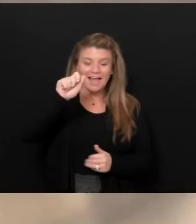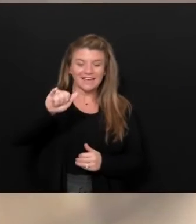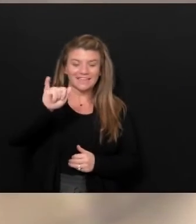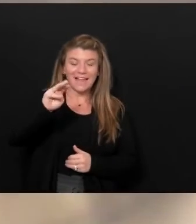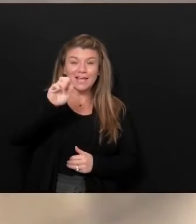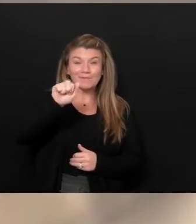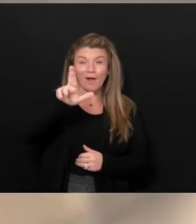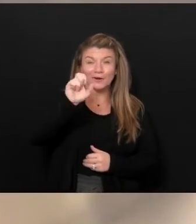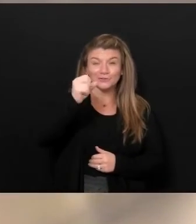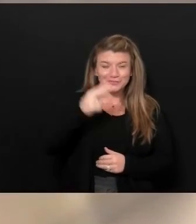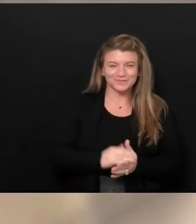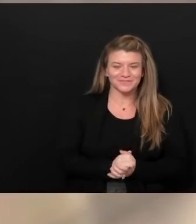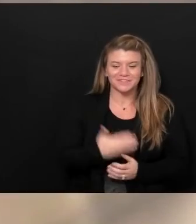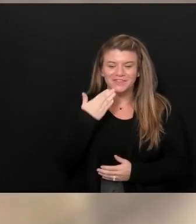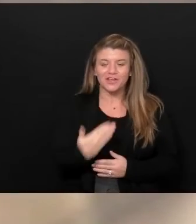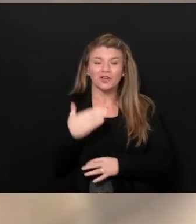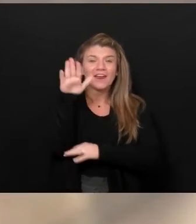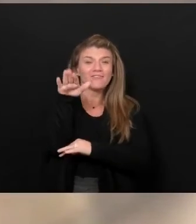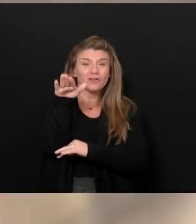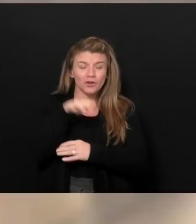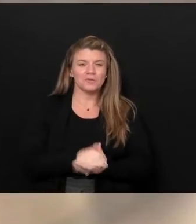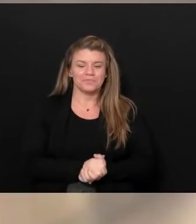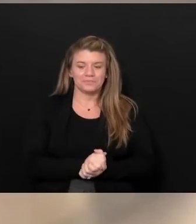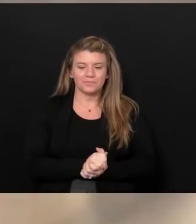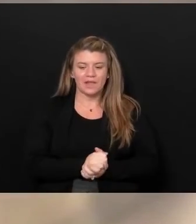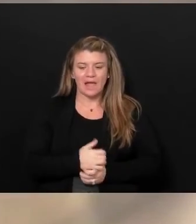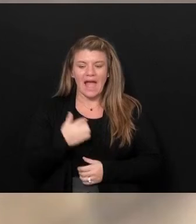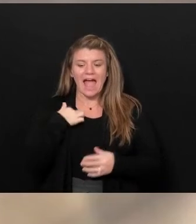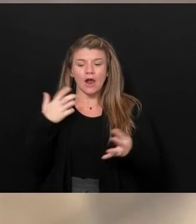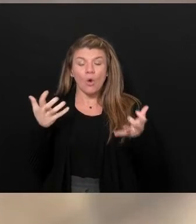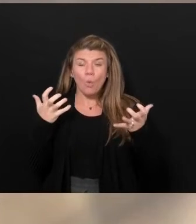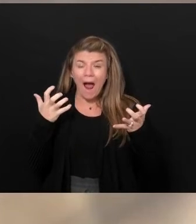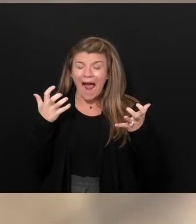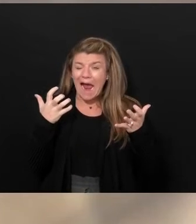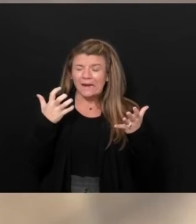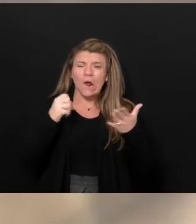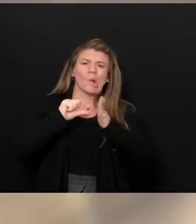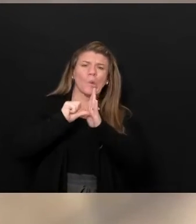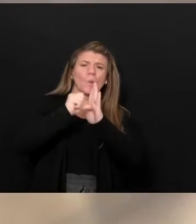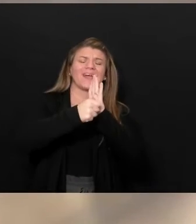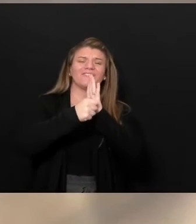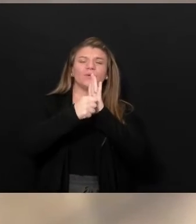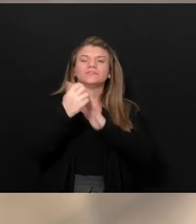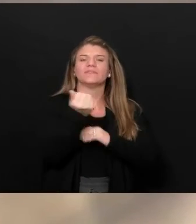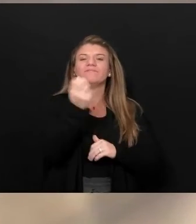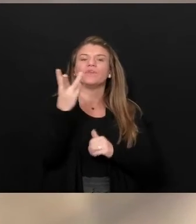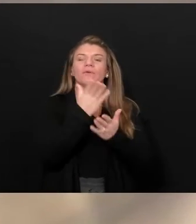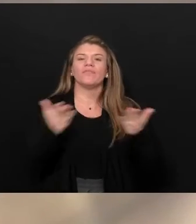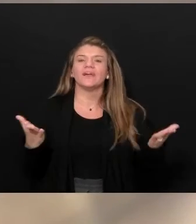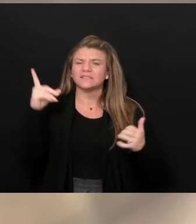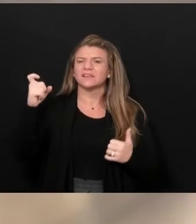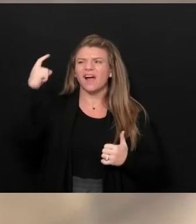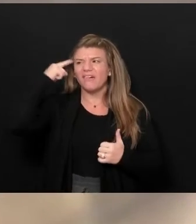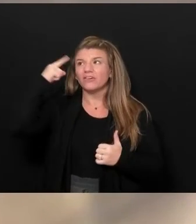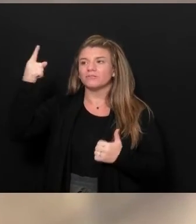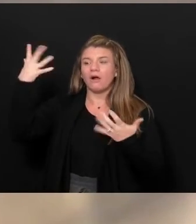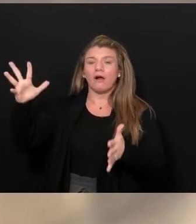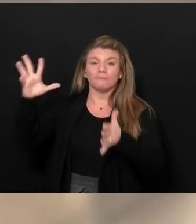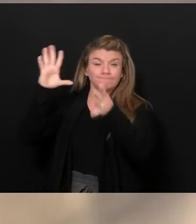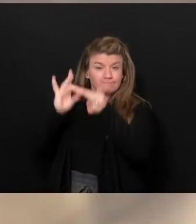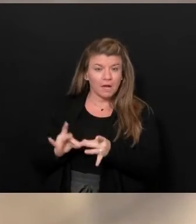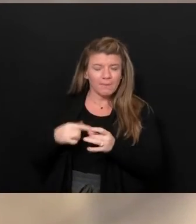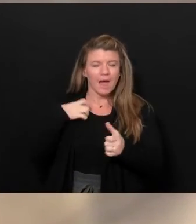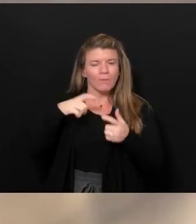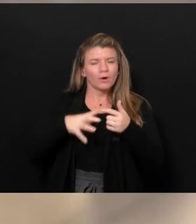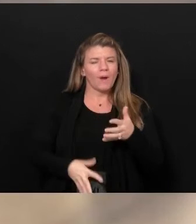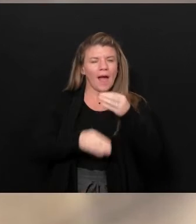afternoon. Excuse me. Good afternoon. And just to reinforce a couple things the governor said, and then perhaps to add a couple